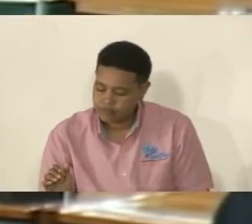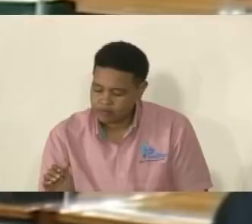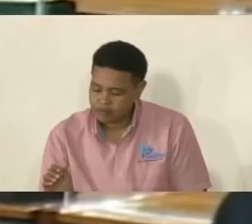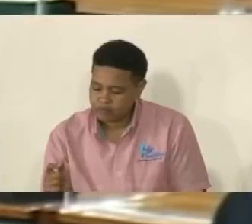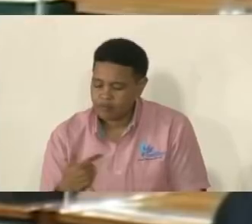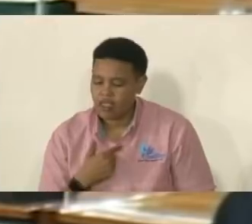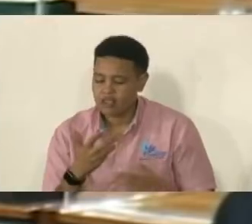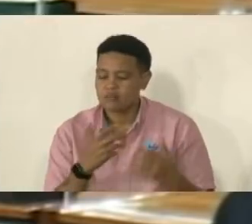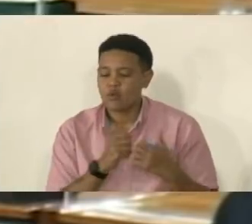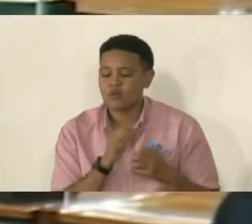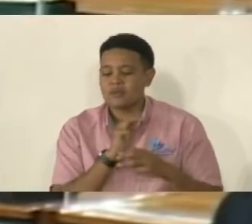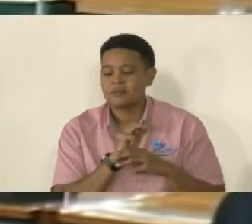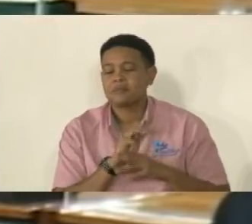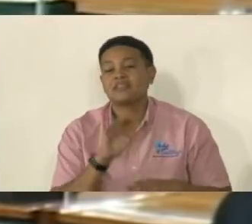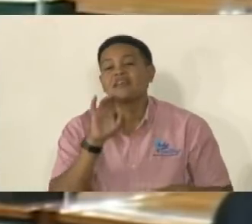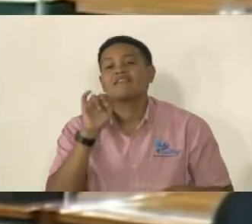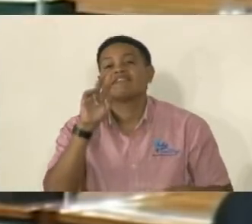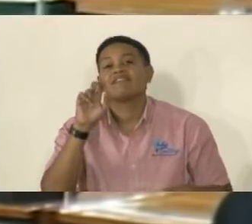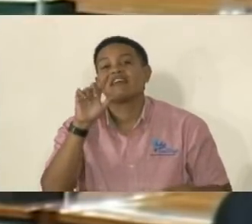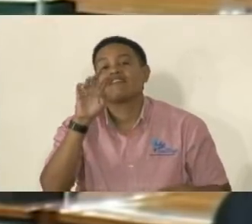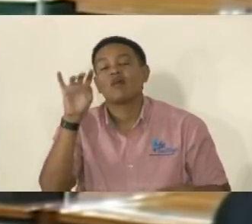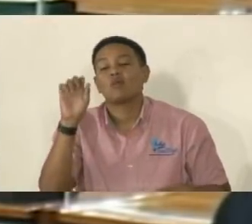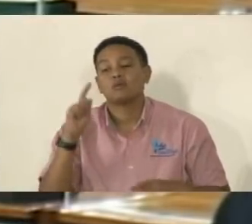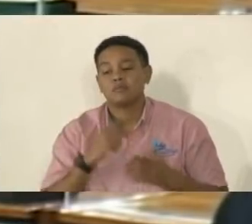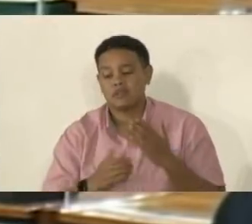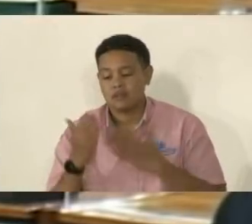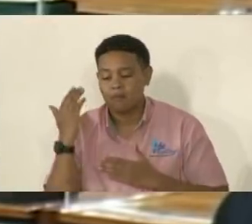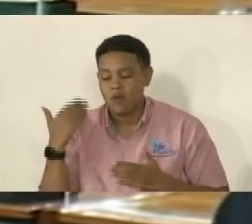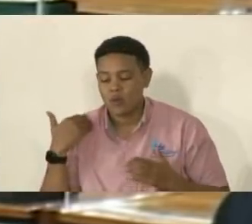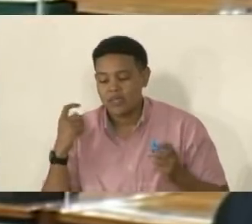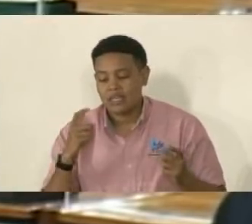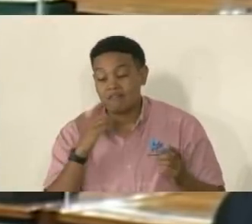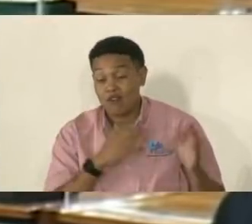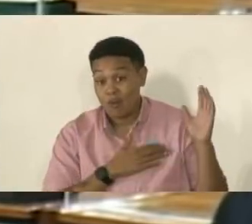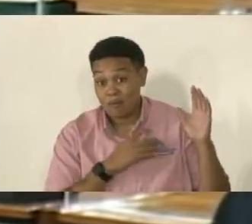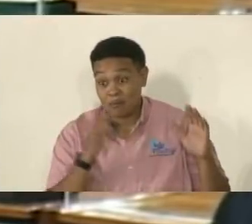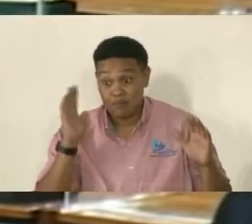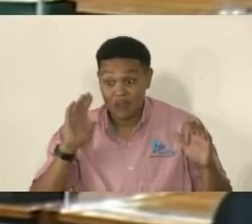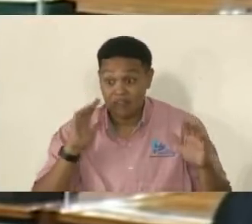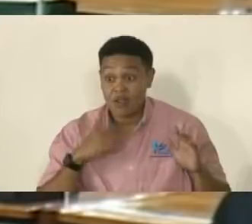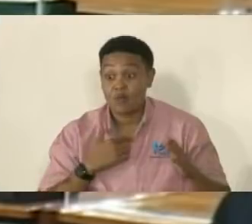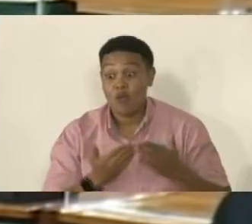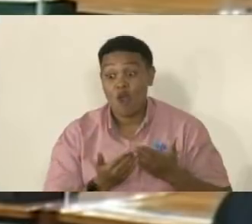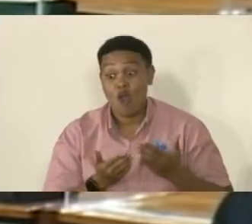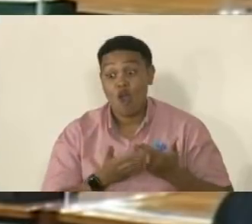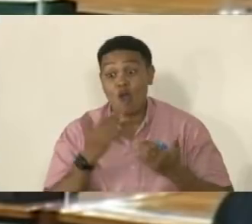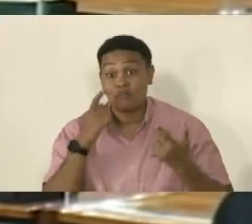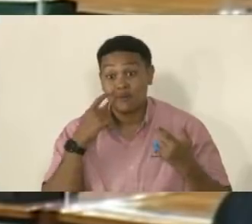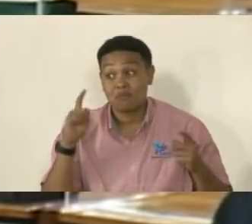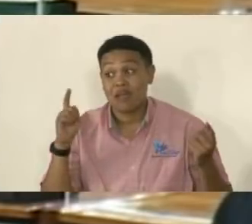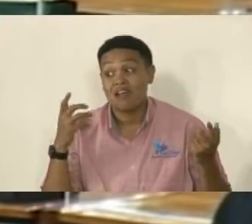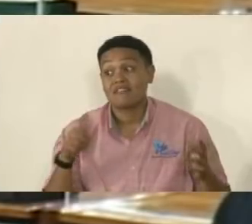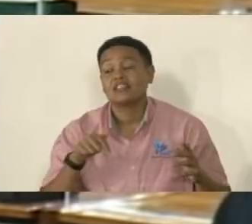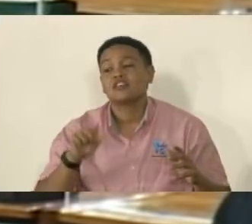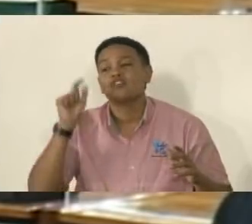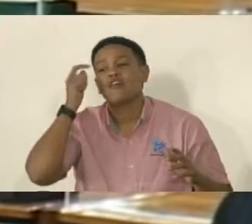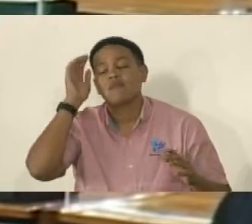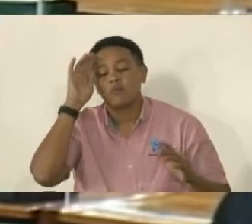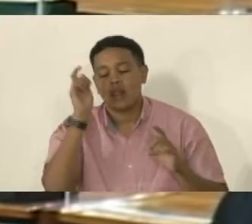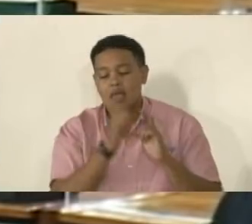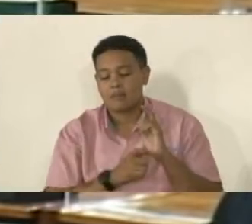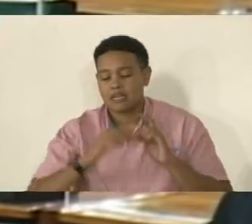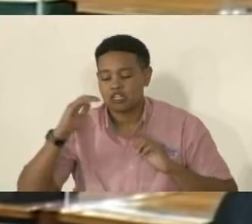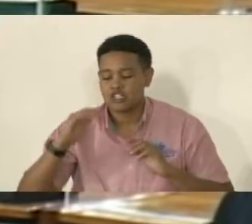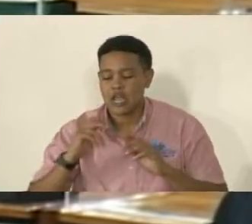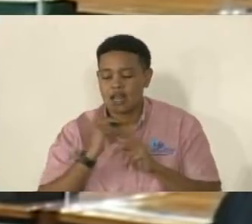and we've given the commitment previously, and we're nearing actualization of that commitment, that this government will amend the Child